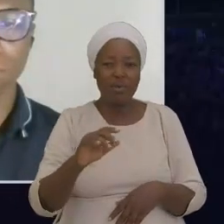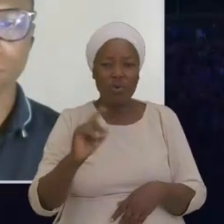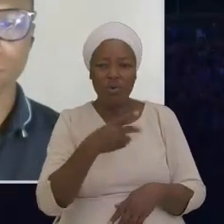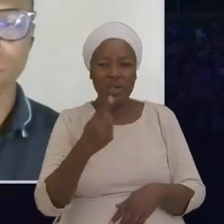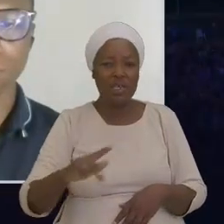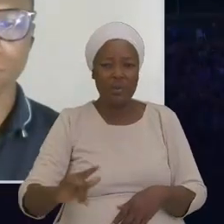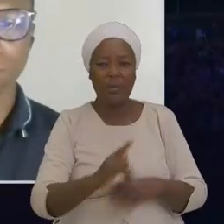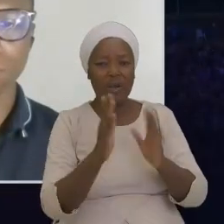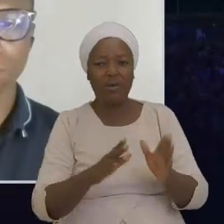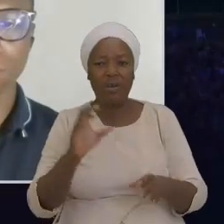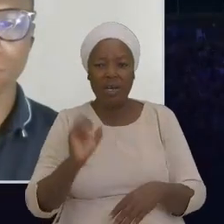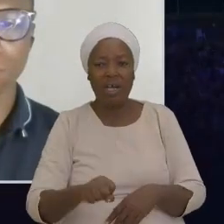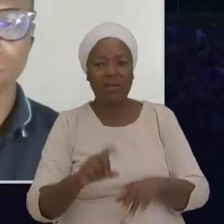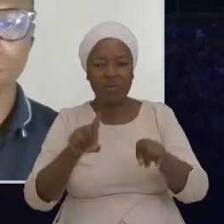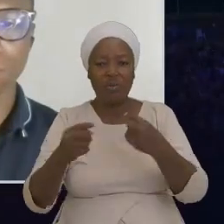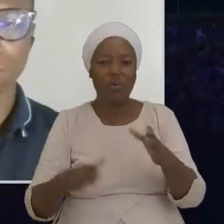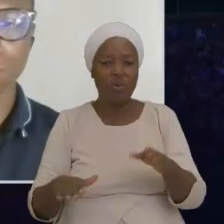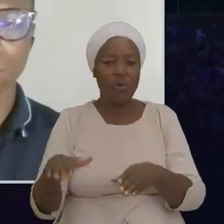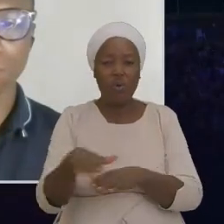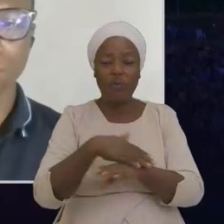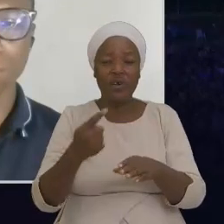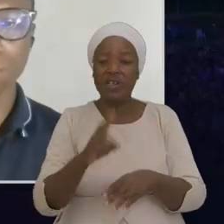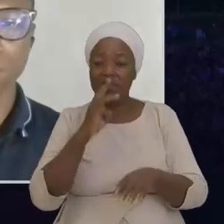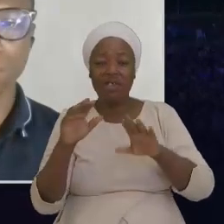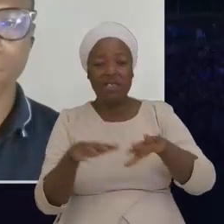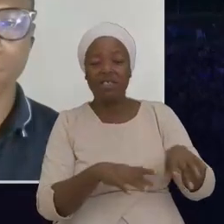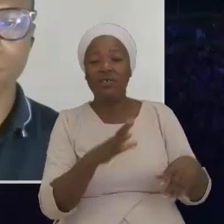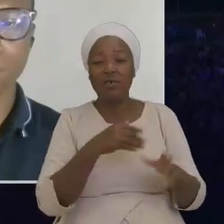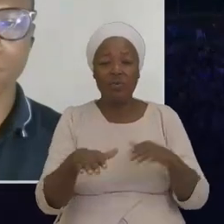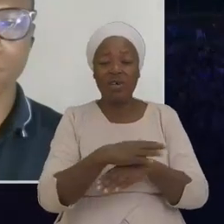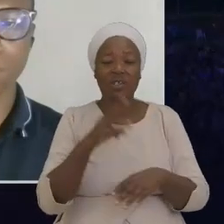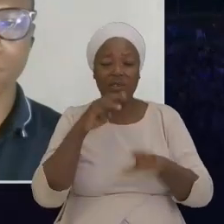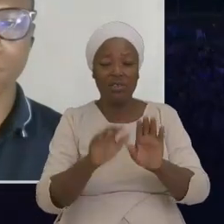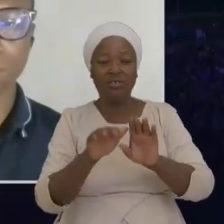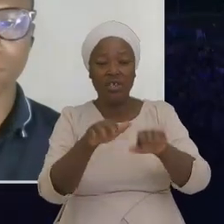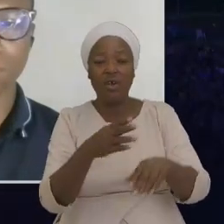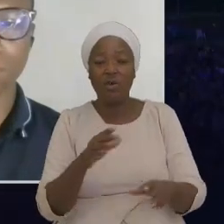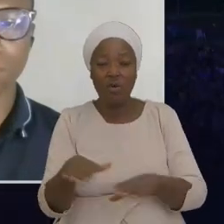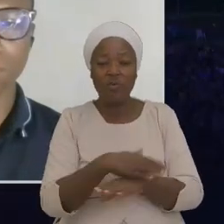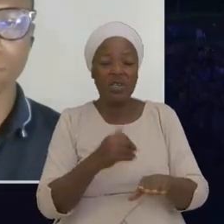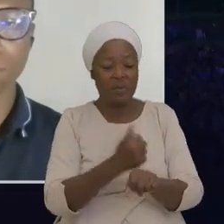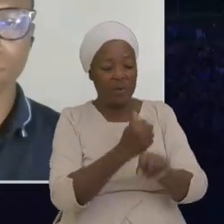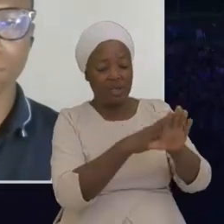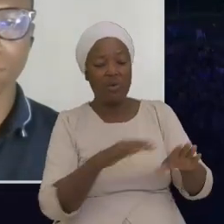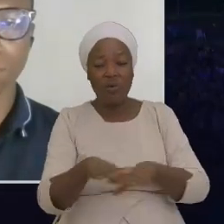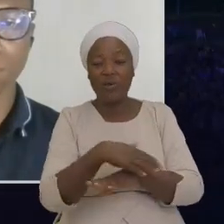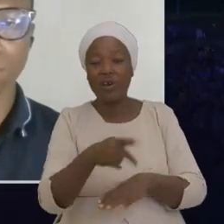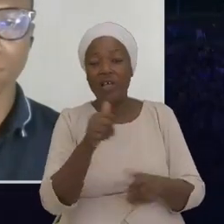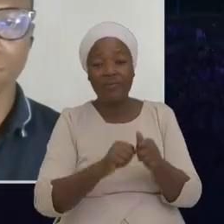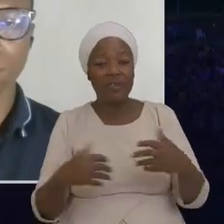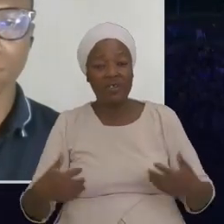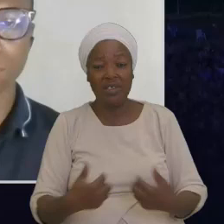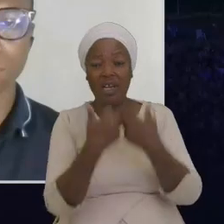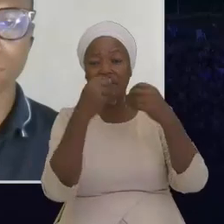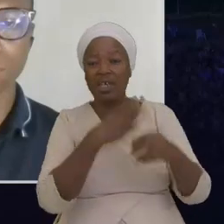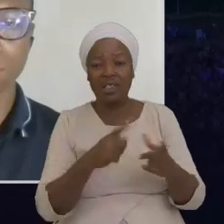can go over the sea, over the ocean, over the mountain, over every challenge, and then will get